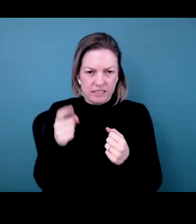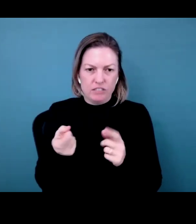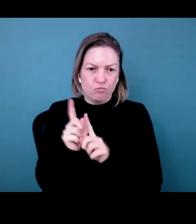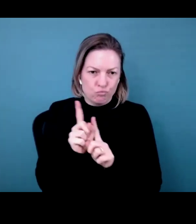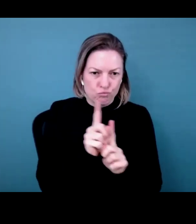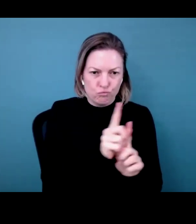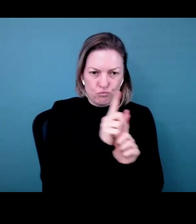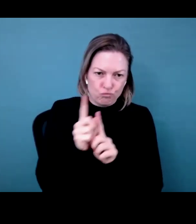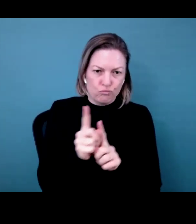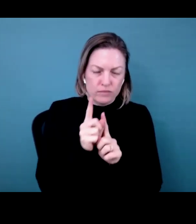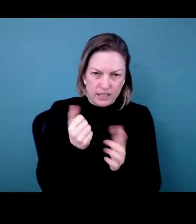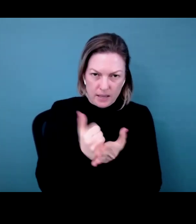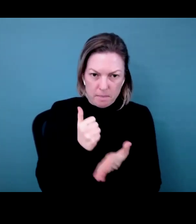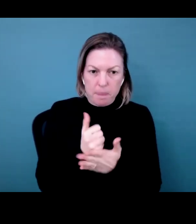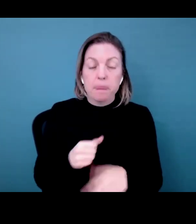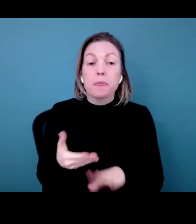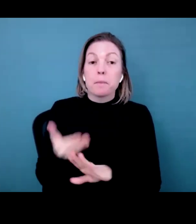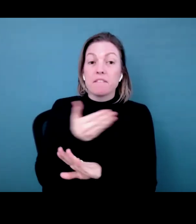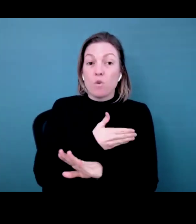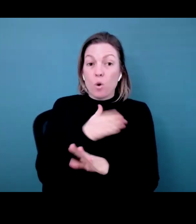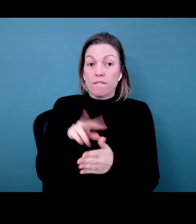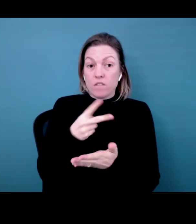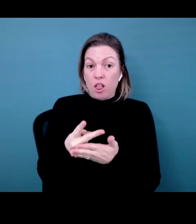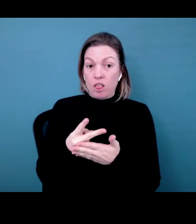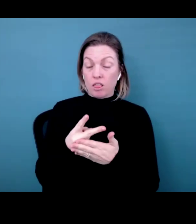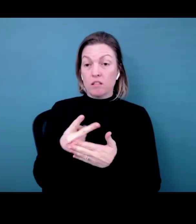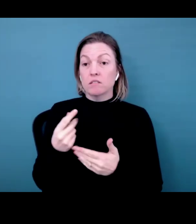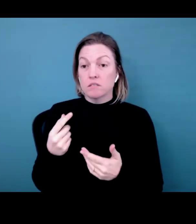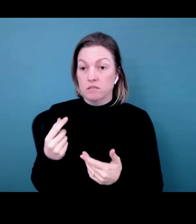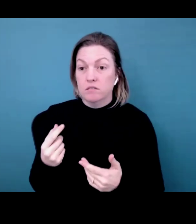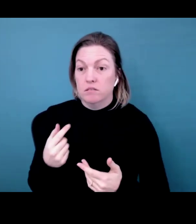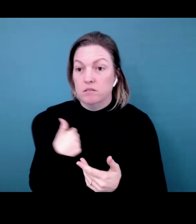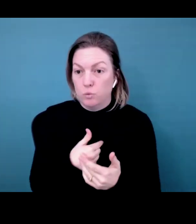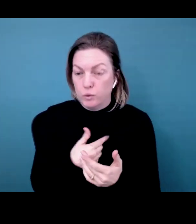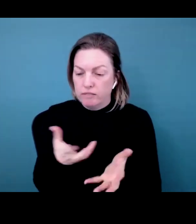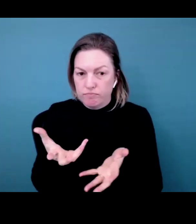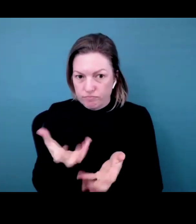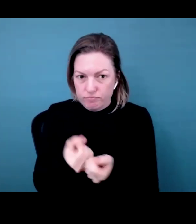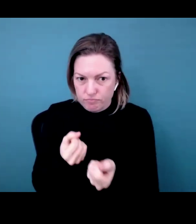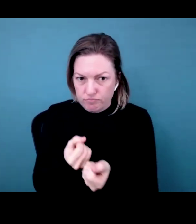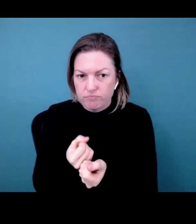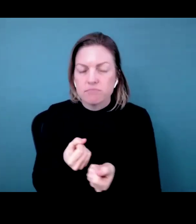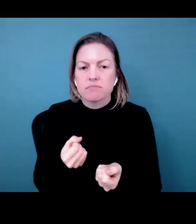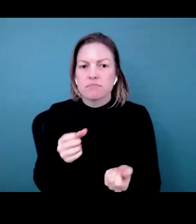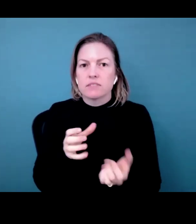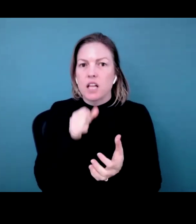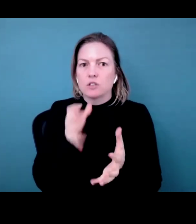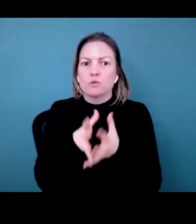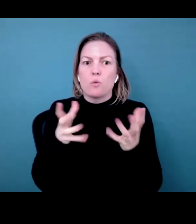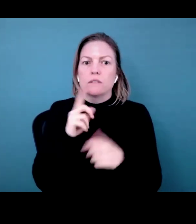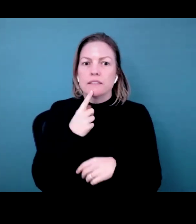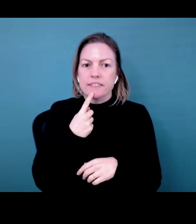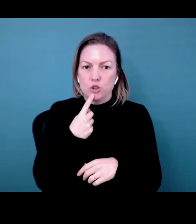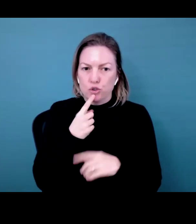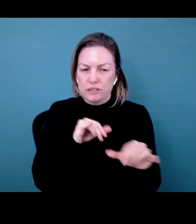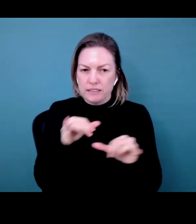and before the fall, we could take him in the car. He could walk out. It wasn't quite as severe as what we're